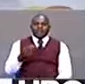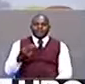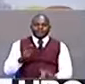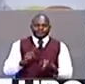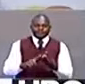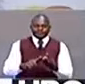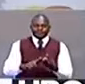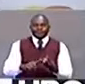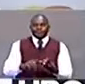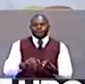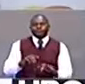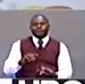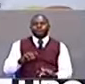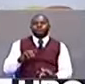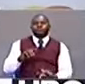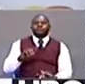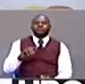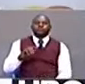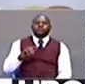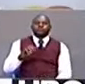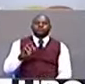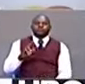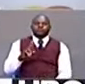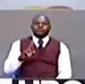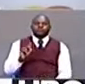I've got you on my list, don't worry. You have just arrived.